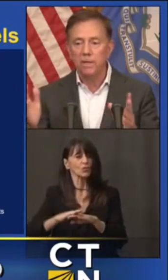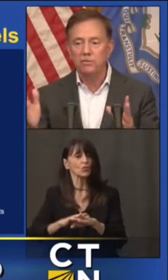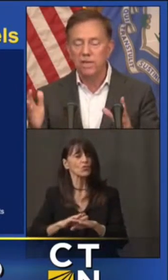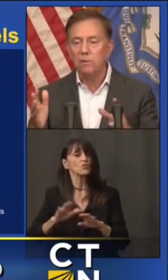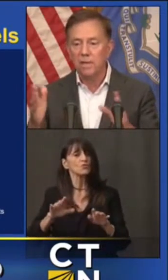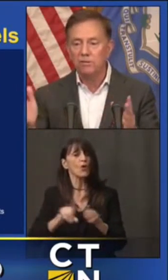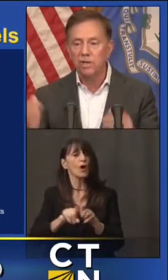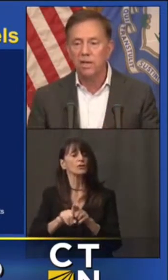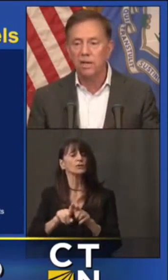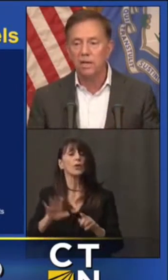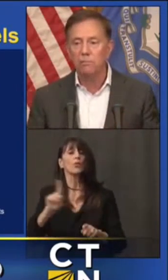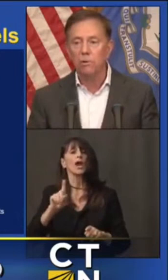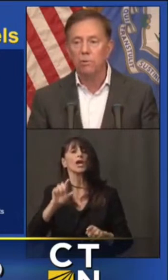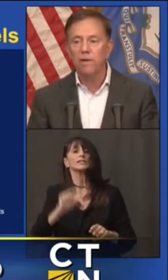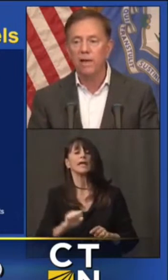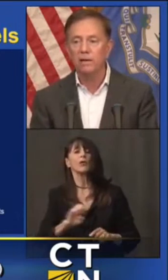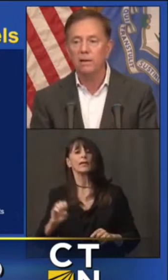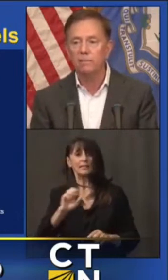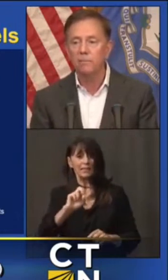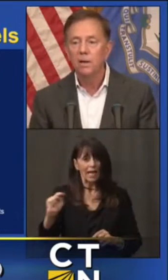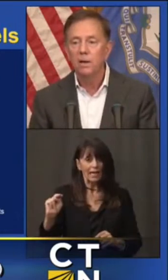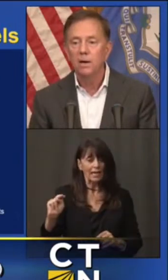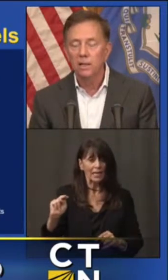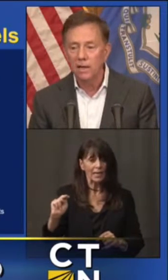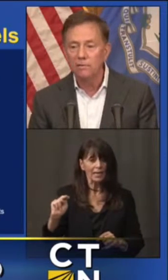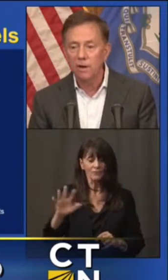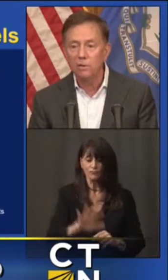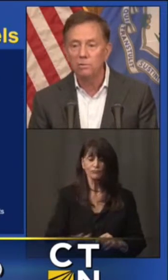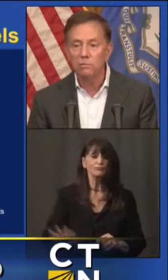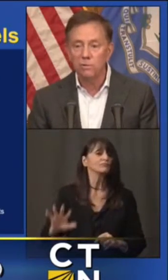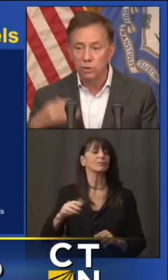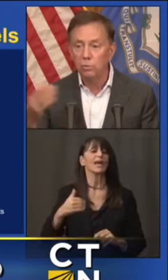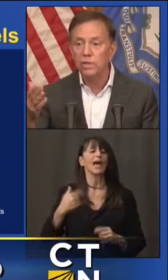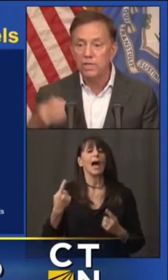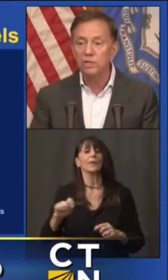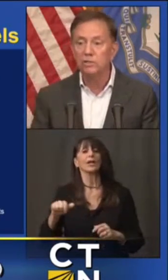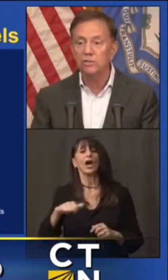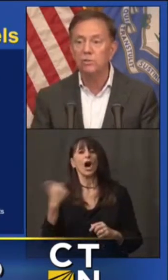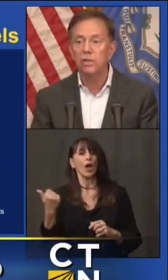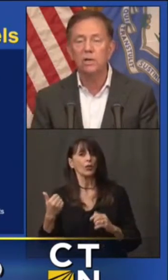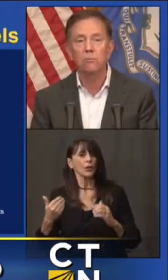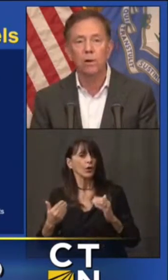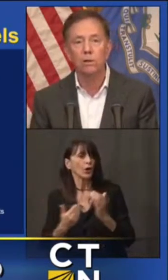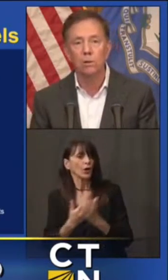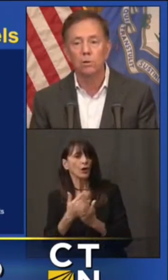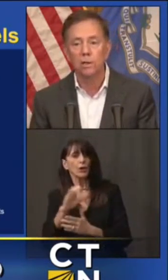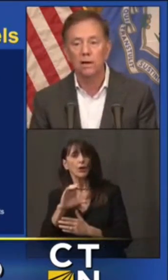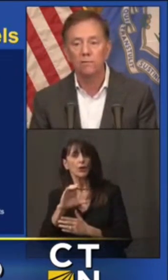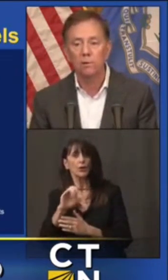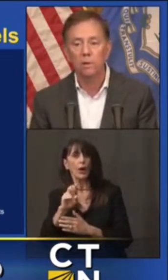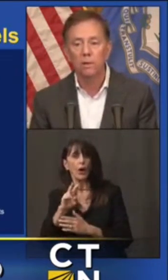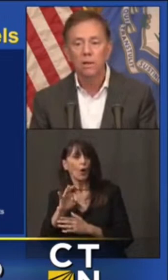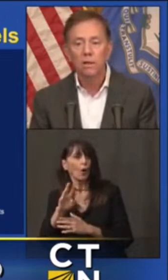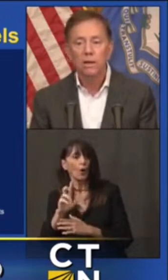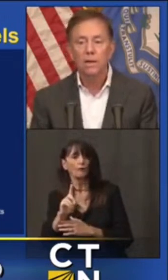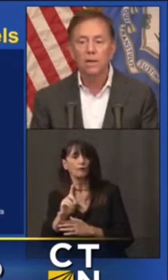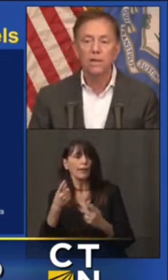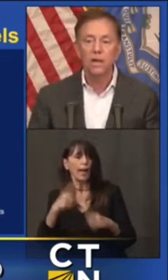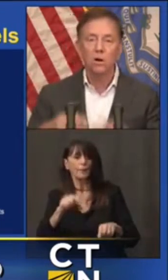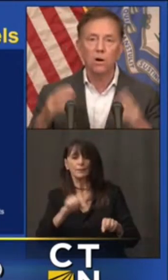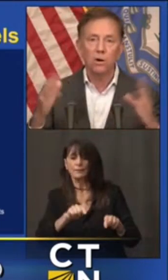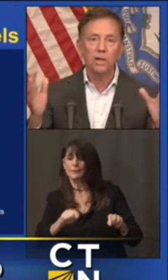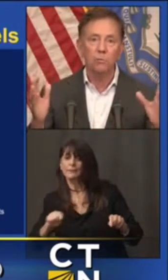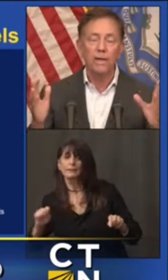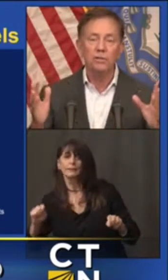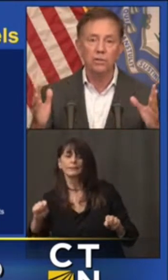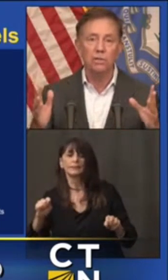in southeast Connecticut, where we've had a lot of other new additions to the red alert level, they